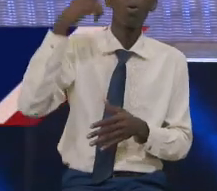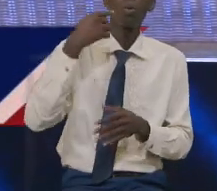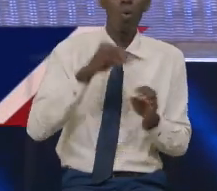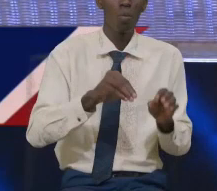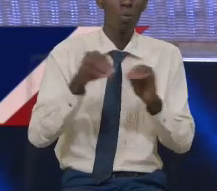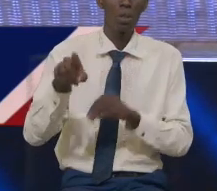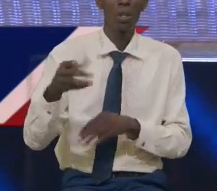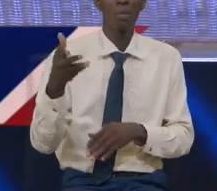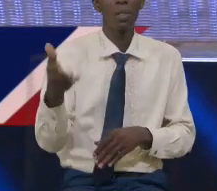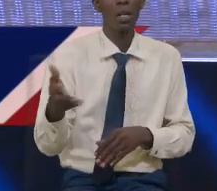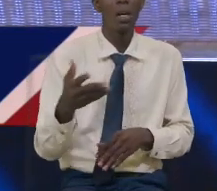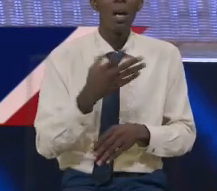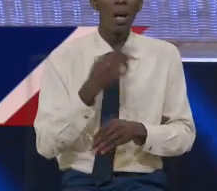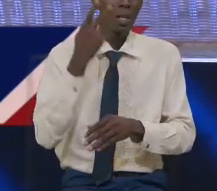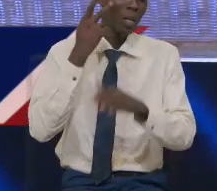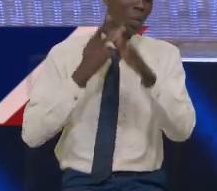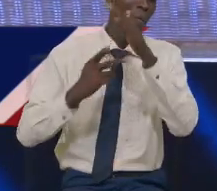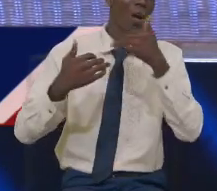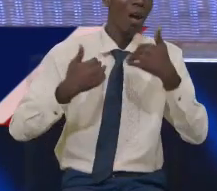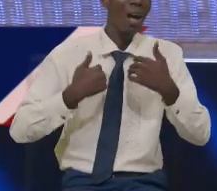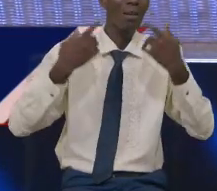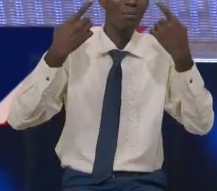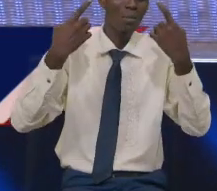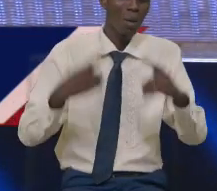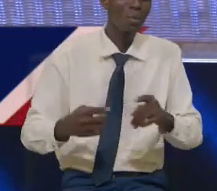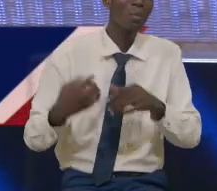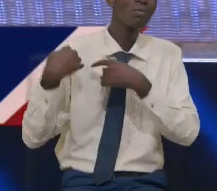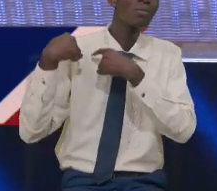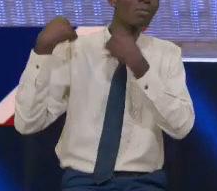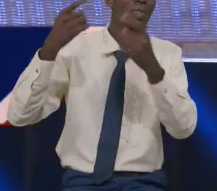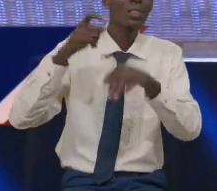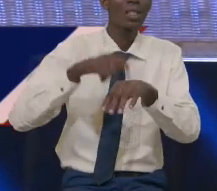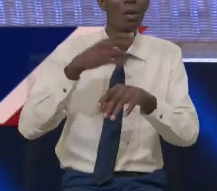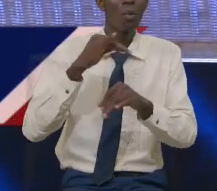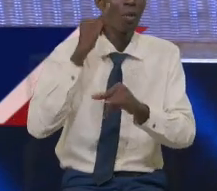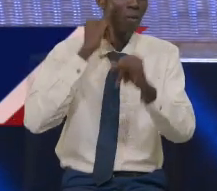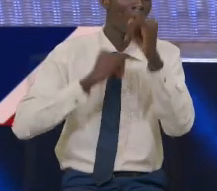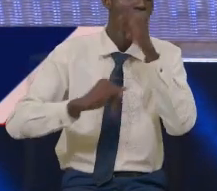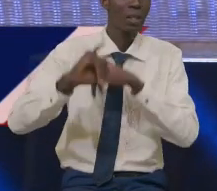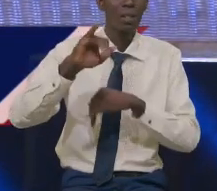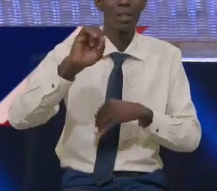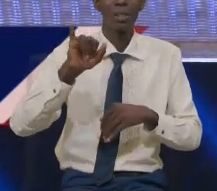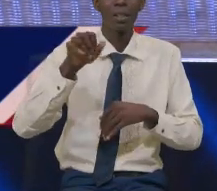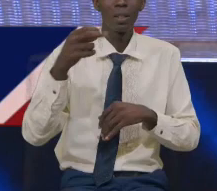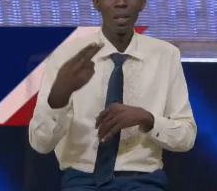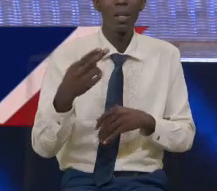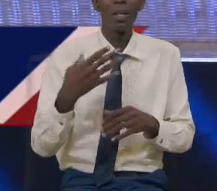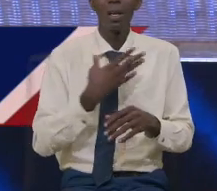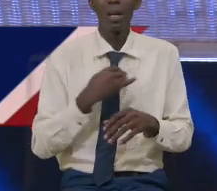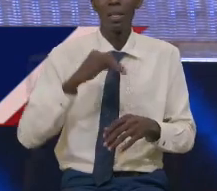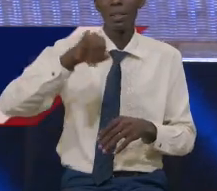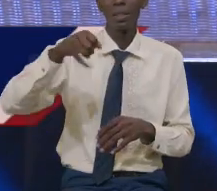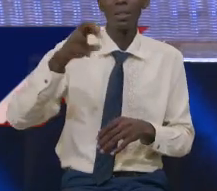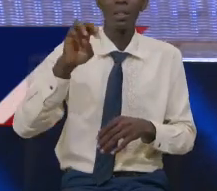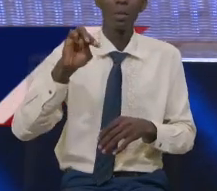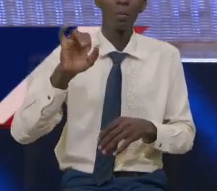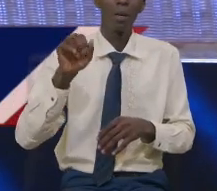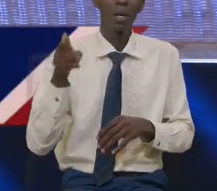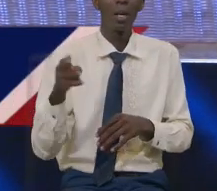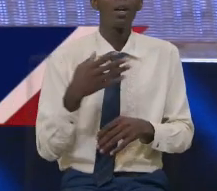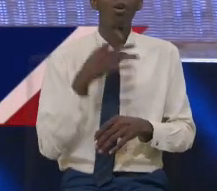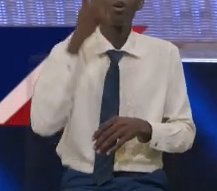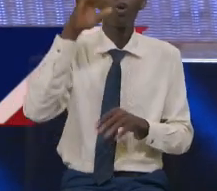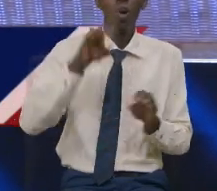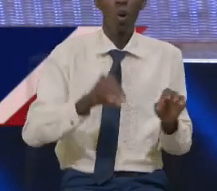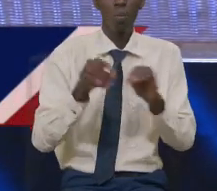prophecy had been on from the time of Isaiah and the time of Jeremiah. God put him there, and now you see